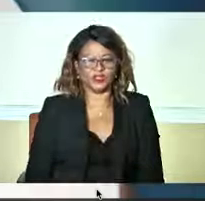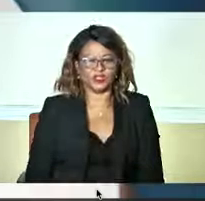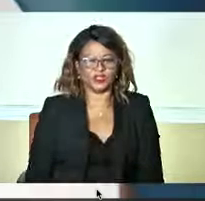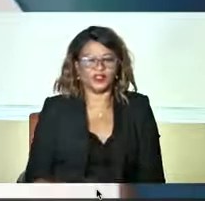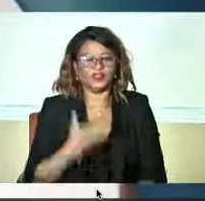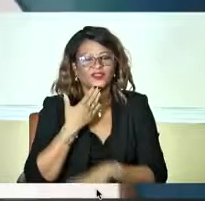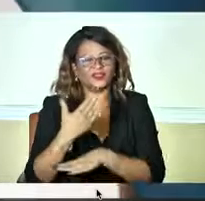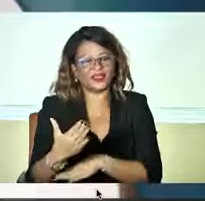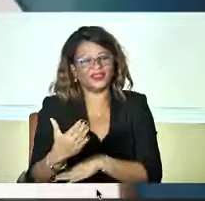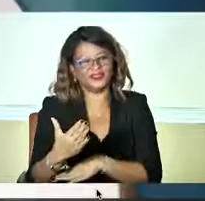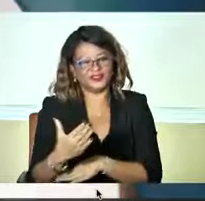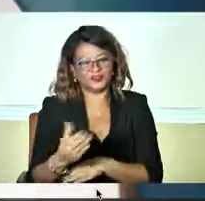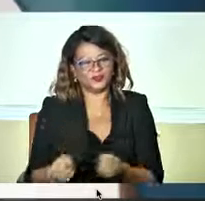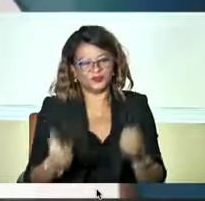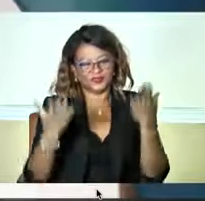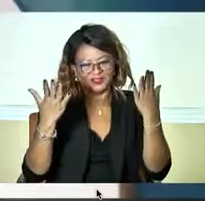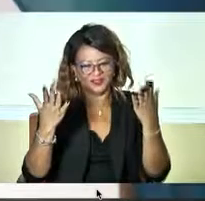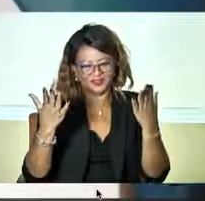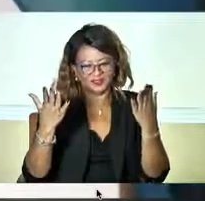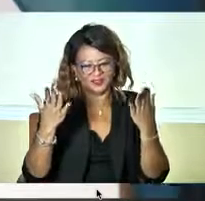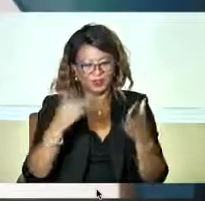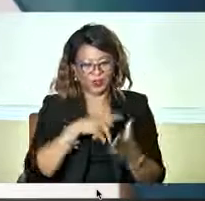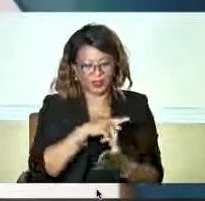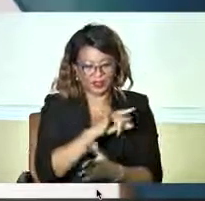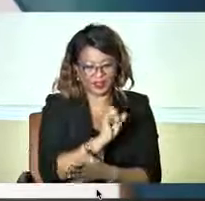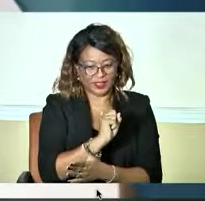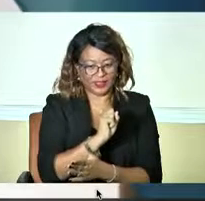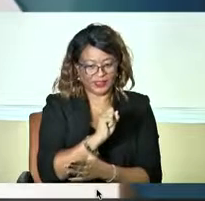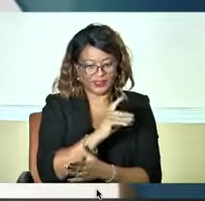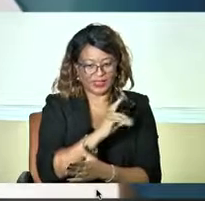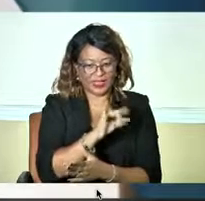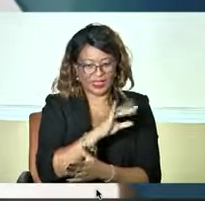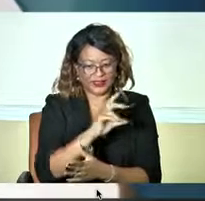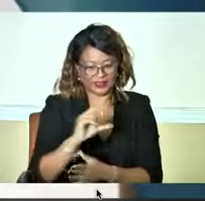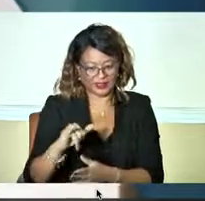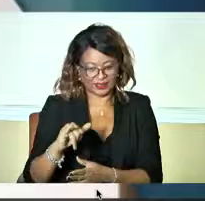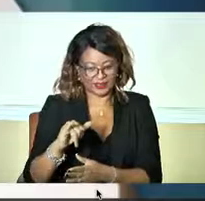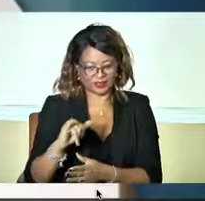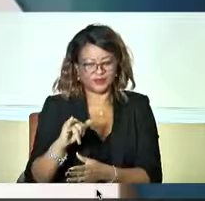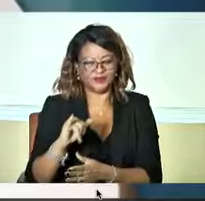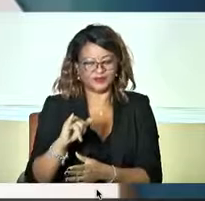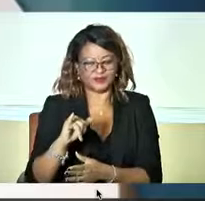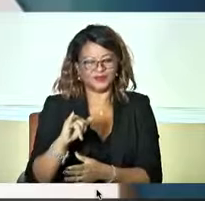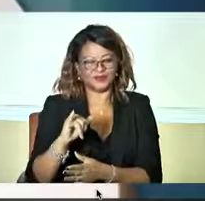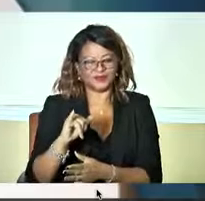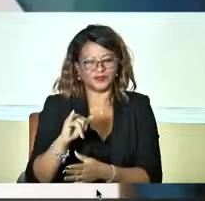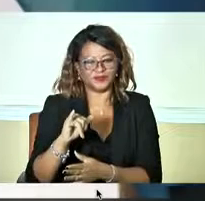Thank you very much, Permanent Secretary Delancey.